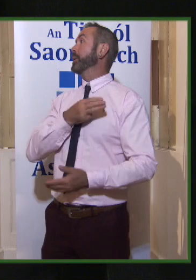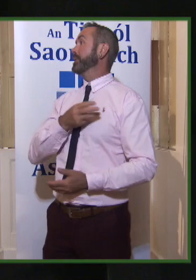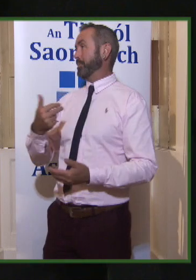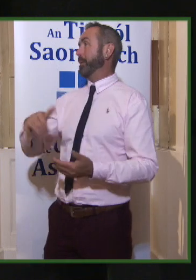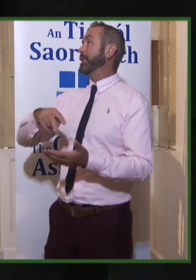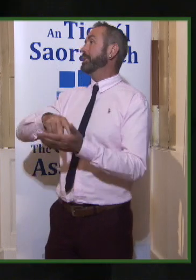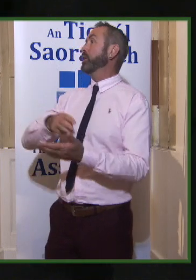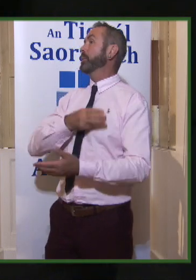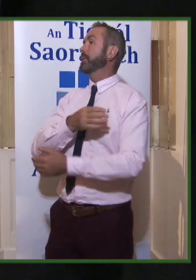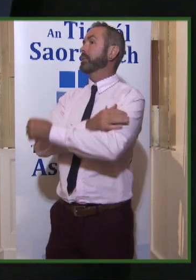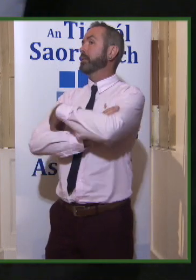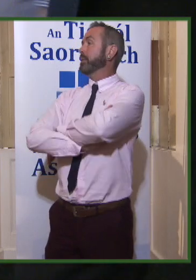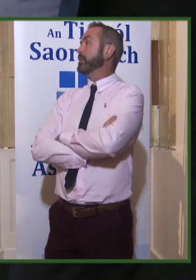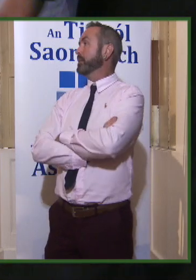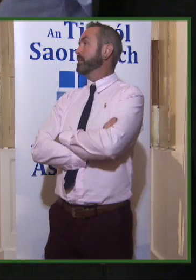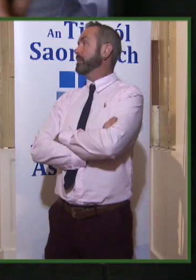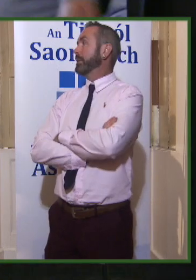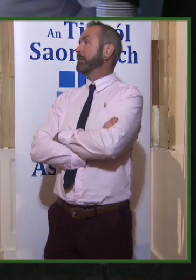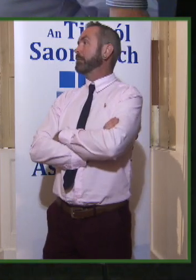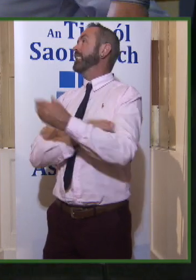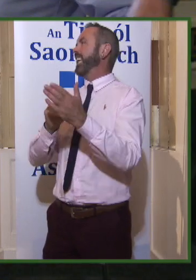So we go table 1.